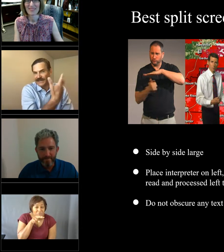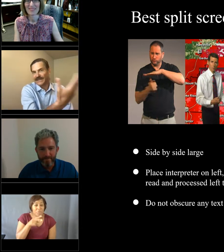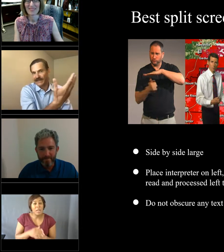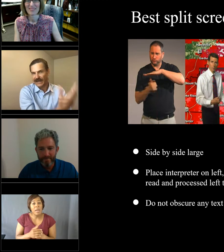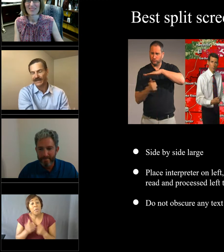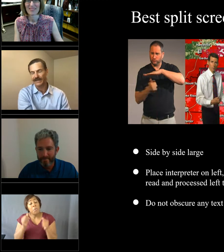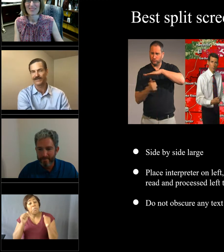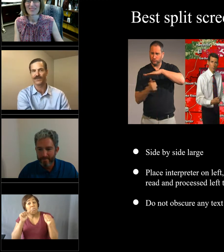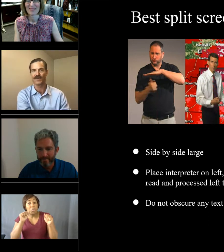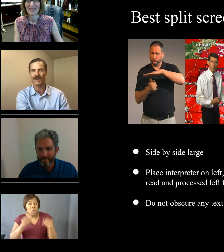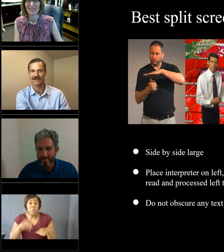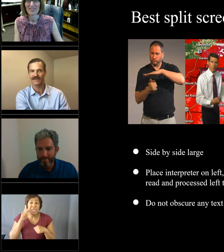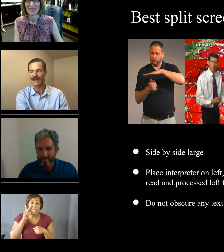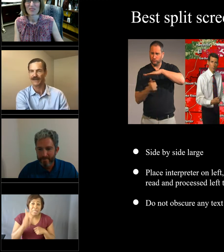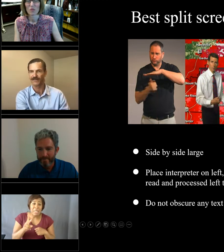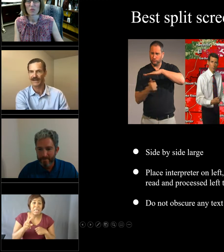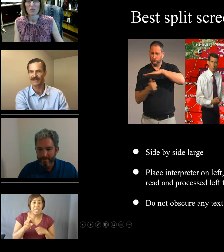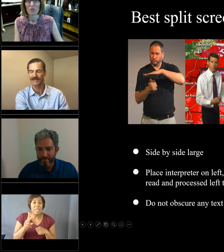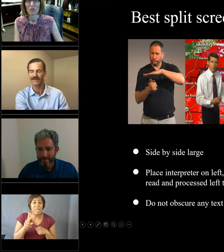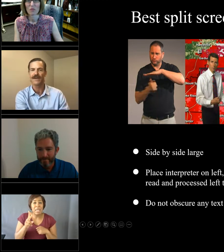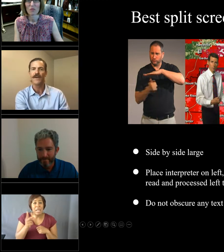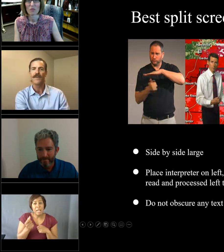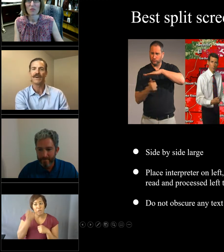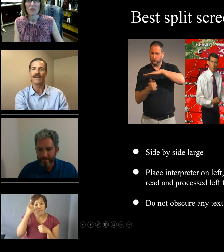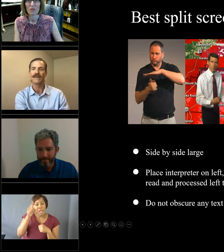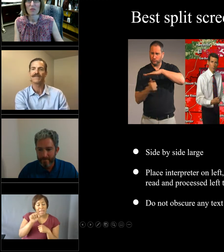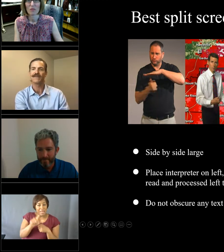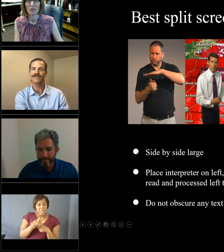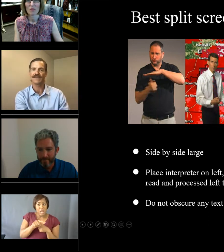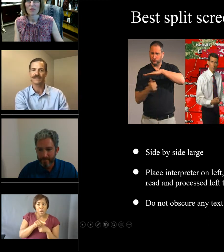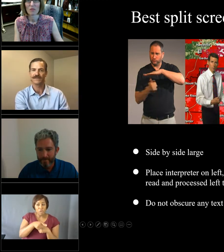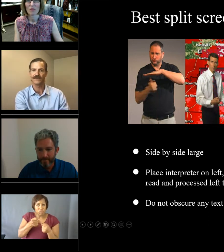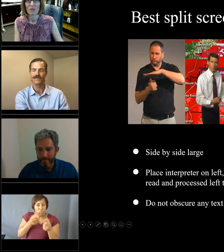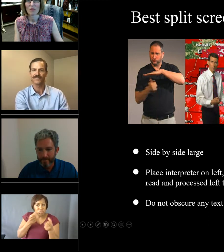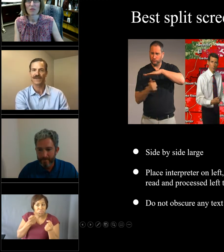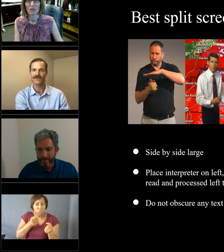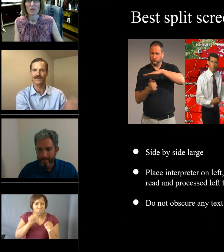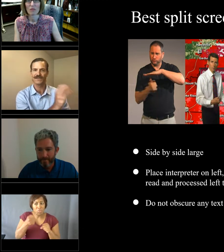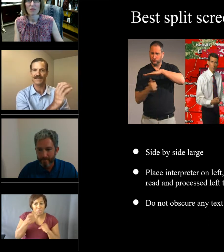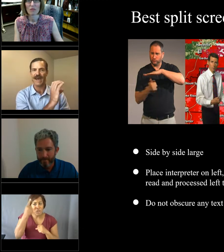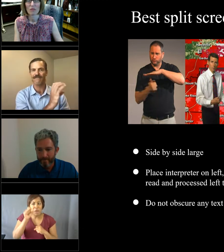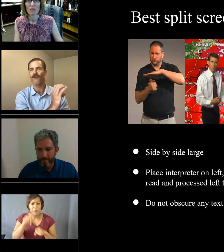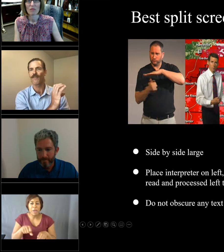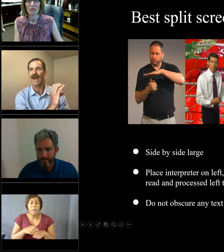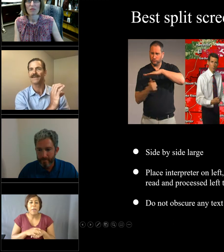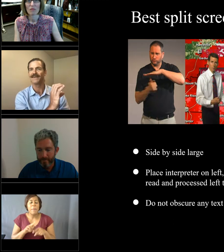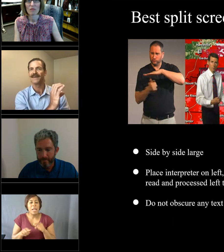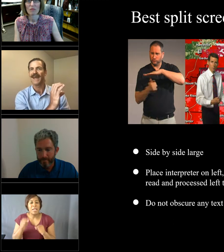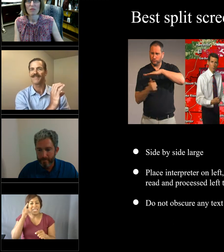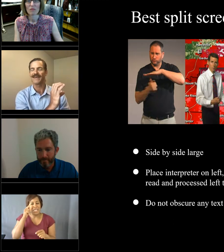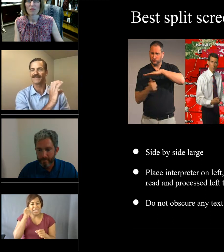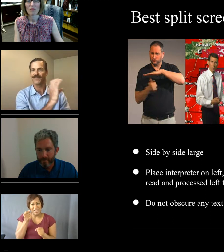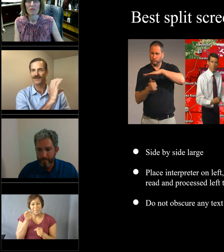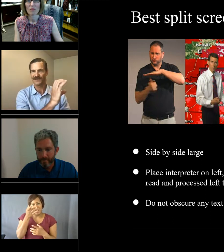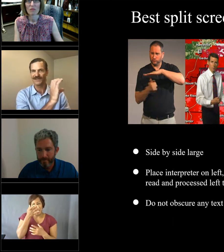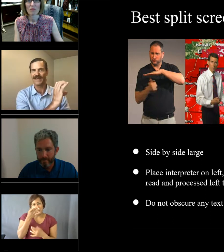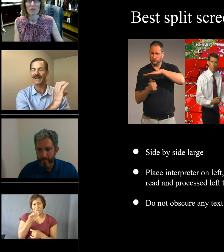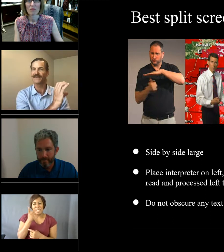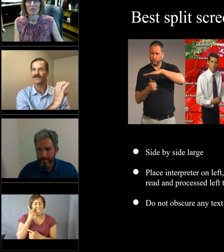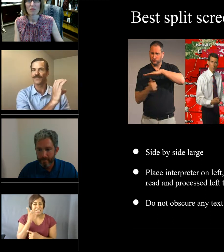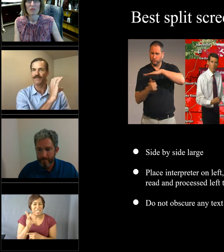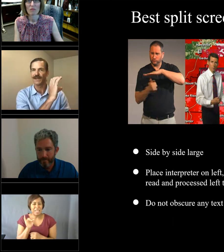actually see and interpret American Sign Language and make sense of it. But it's interesting to see that format and think someone